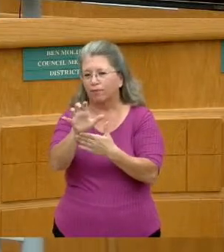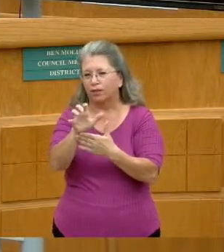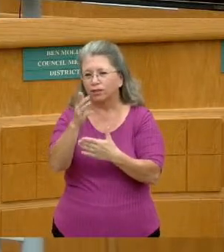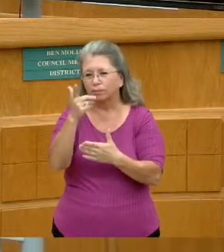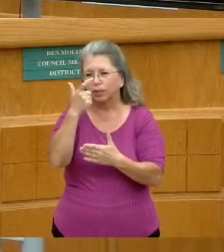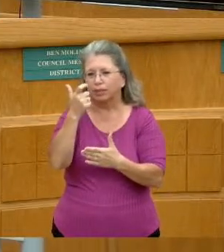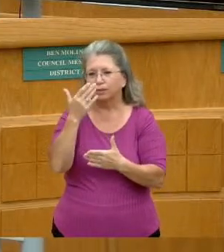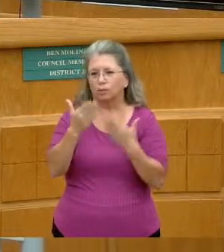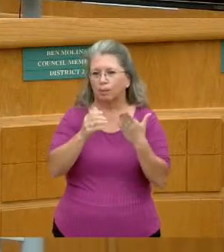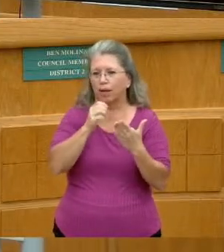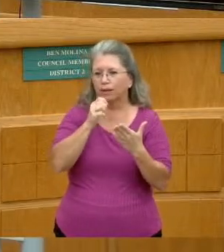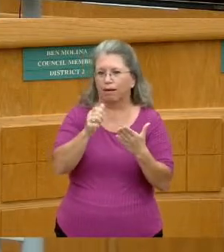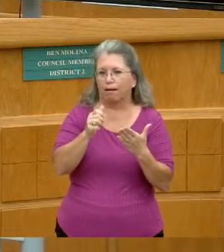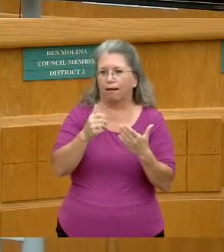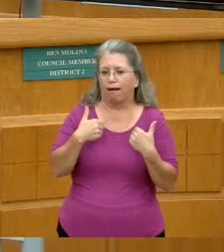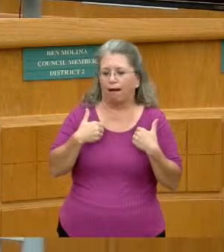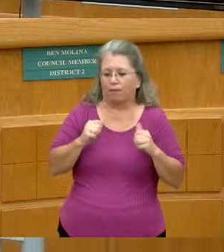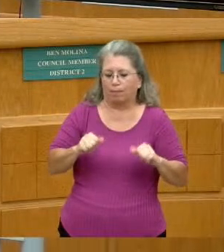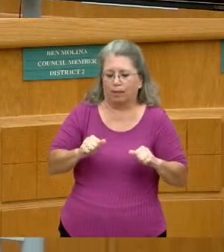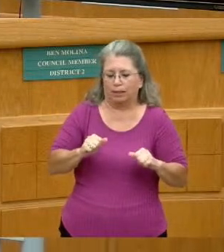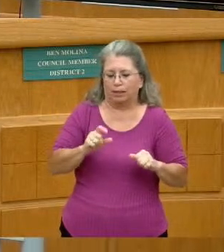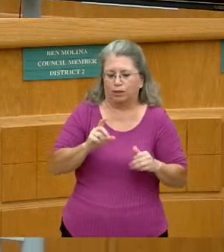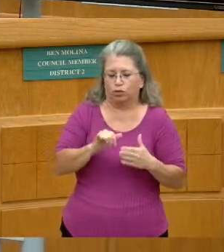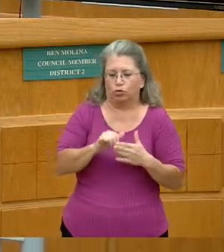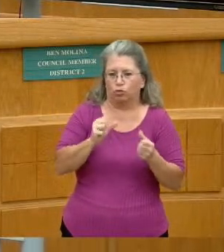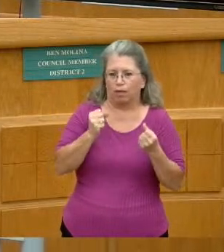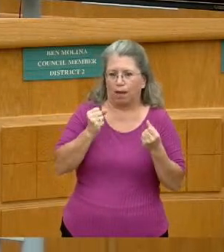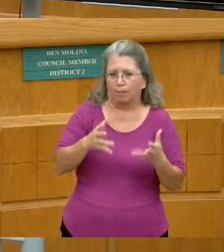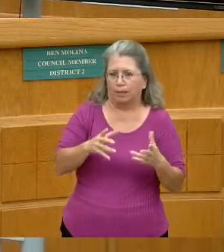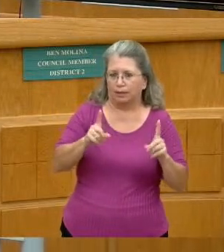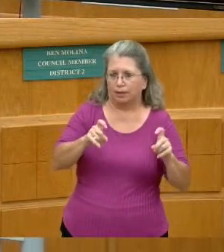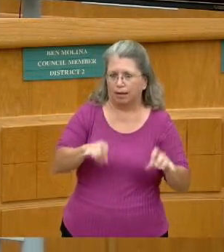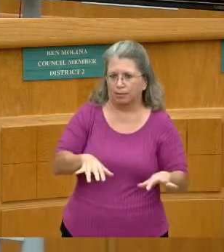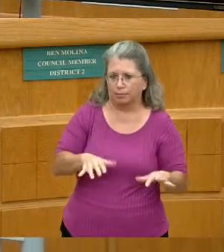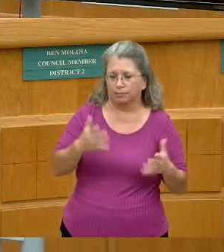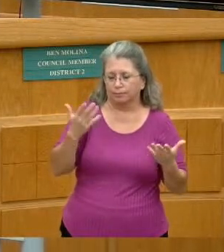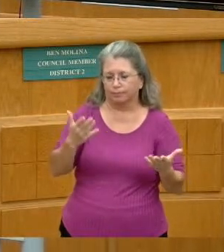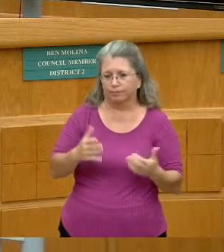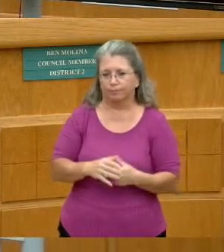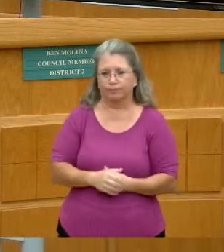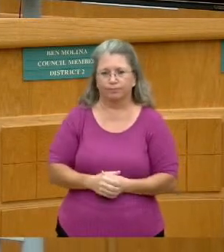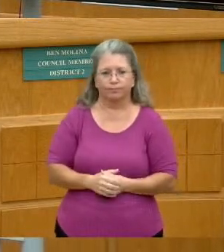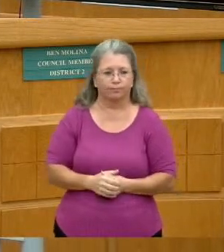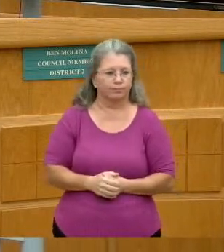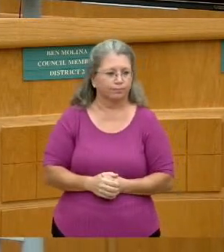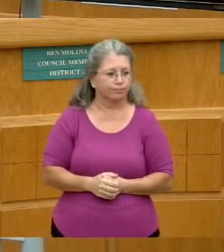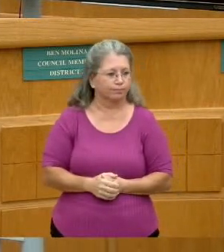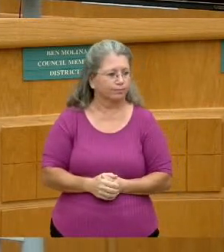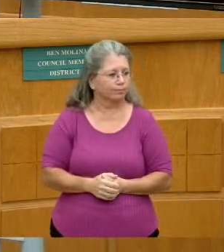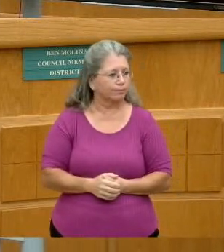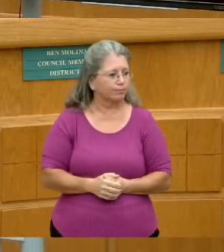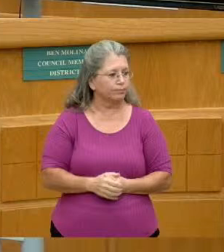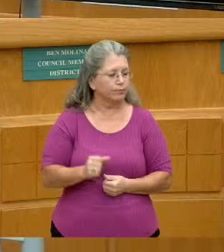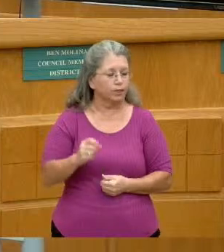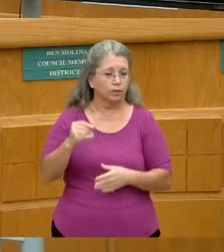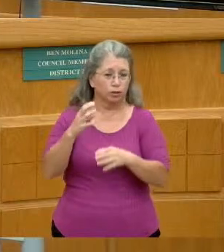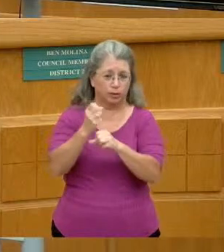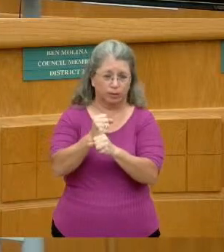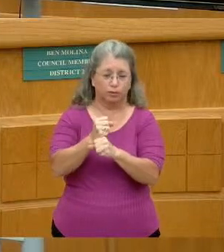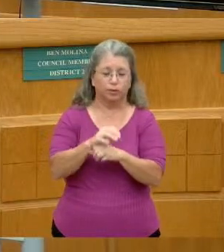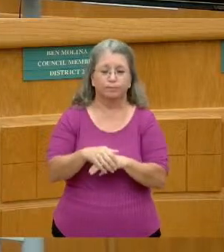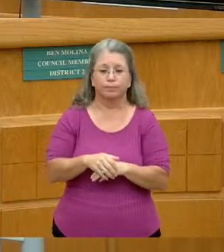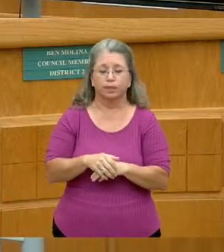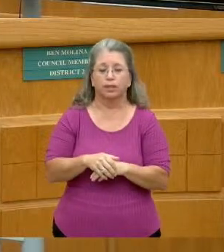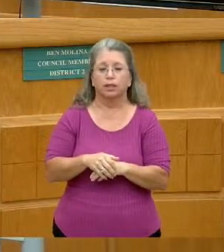see 500 people test positive in that period of time. So in summary, there's a